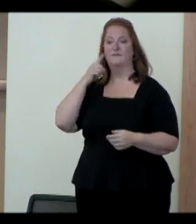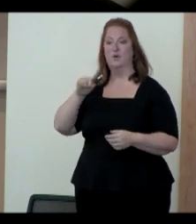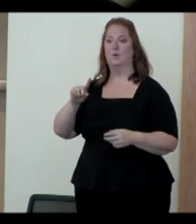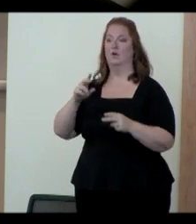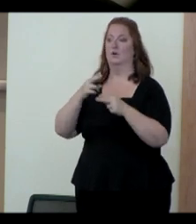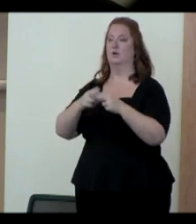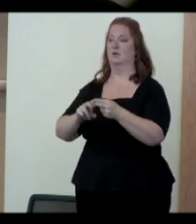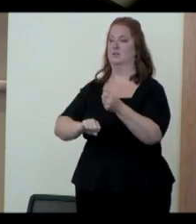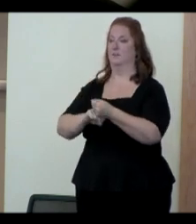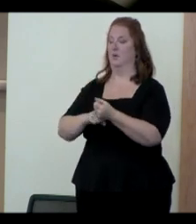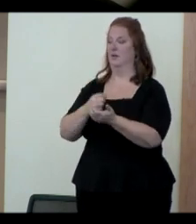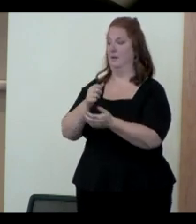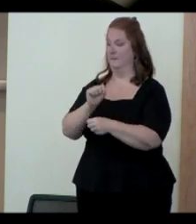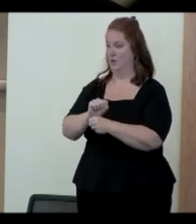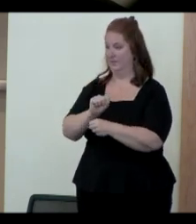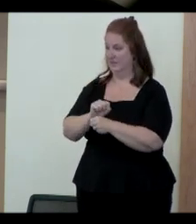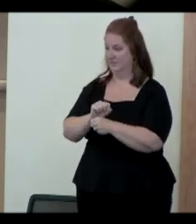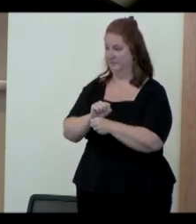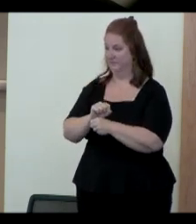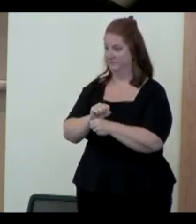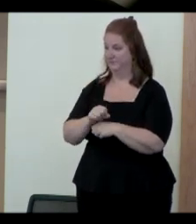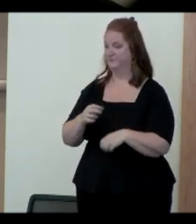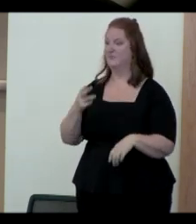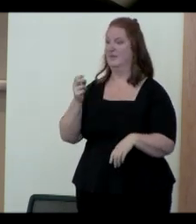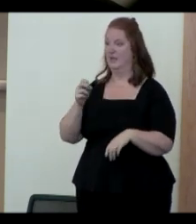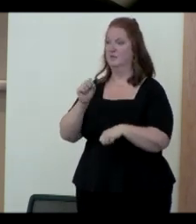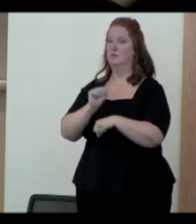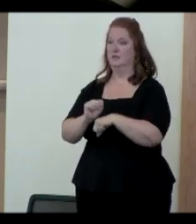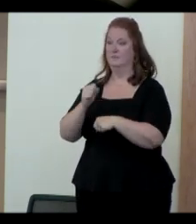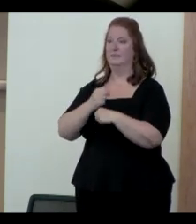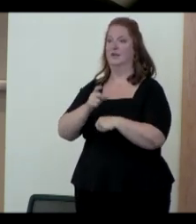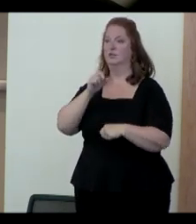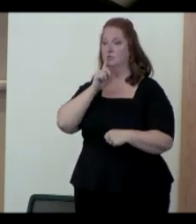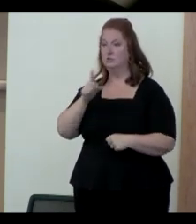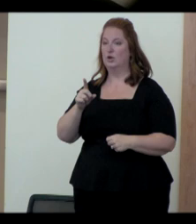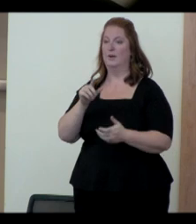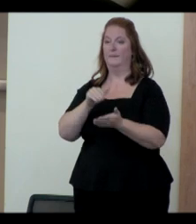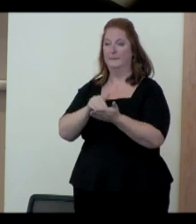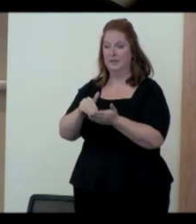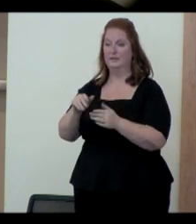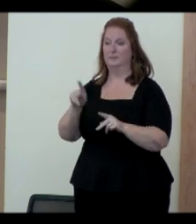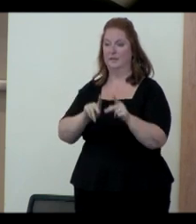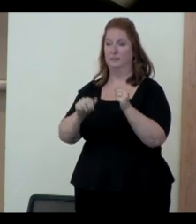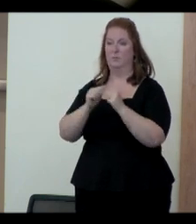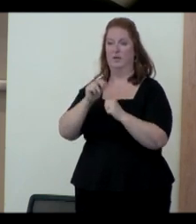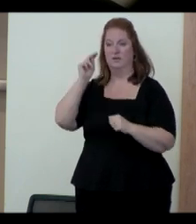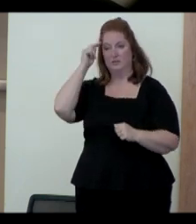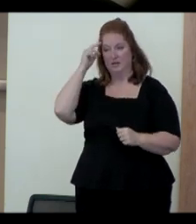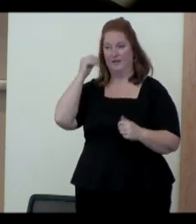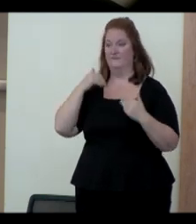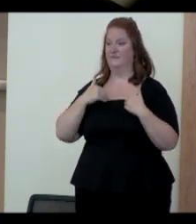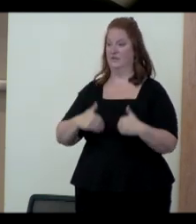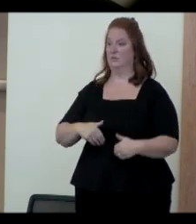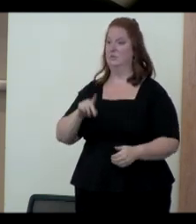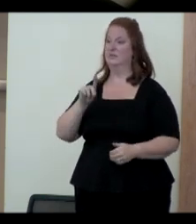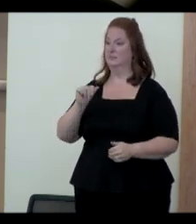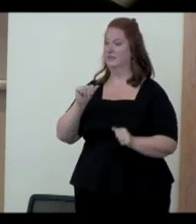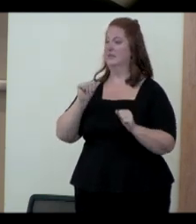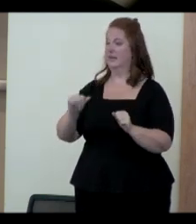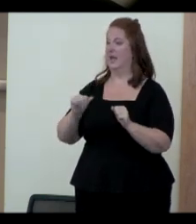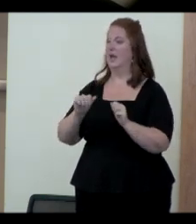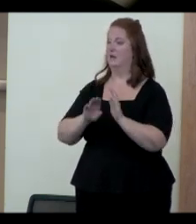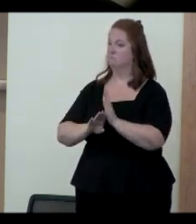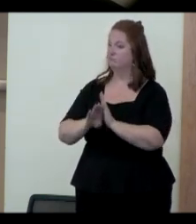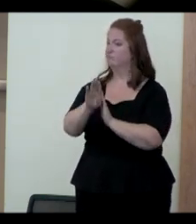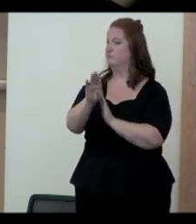employment. Paul has worked to ensure that millions of people with neurological and physical disabilities can succeed in